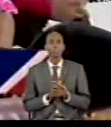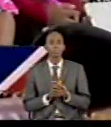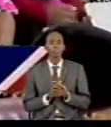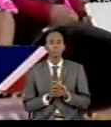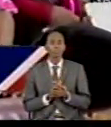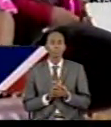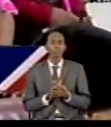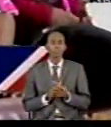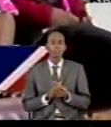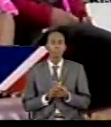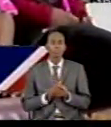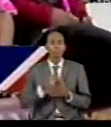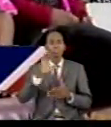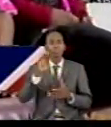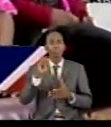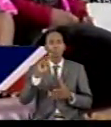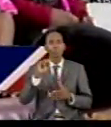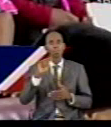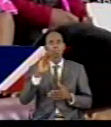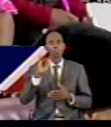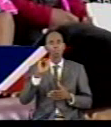Confirmation by